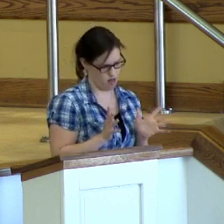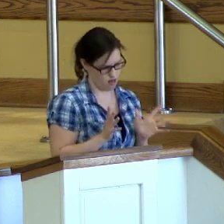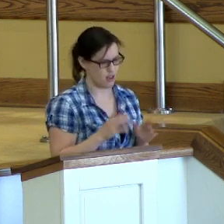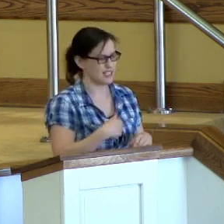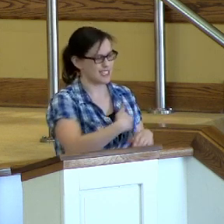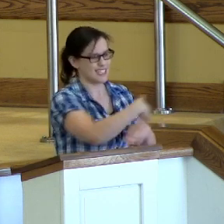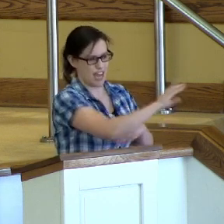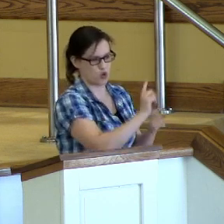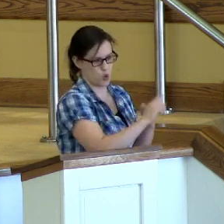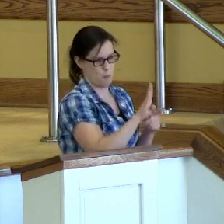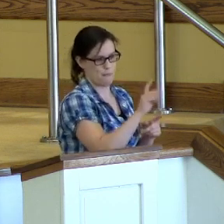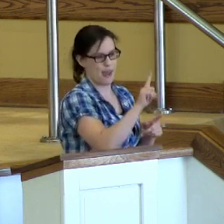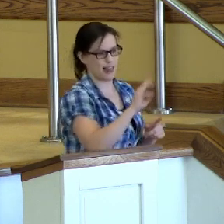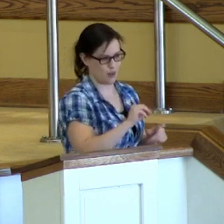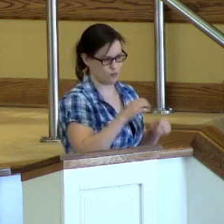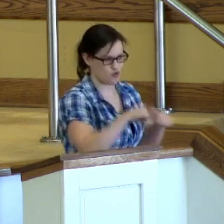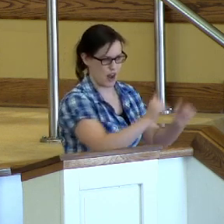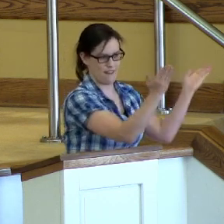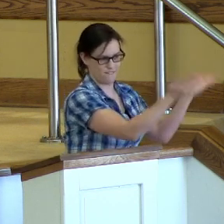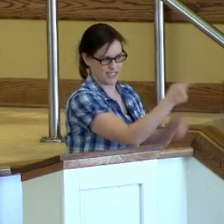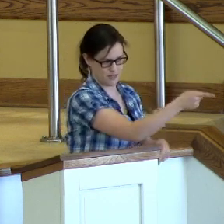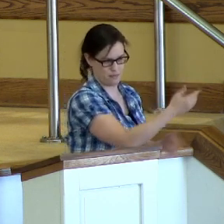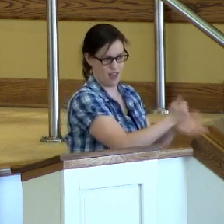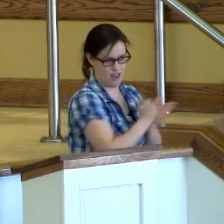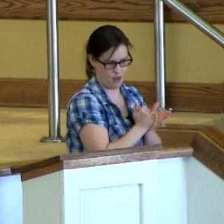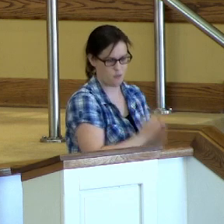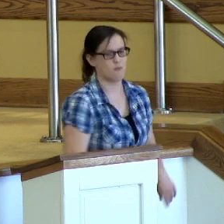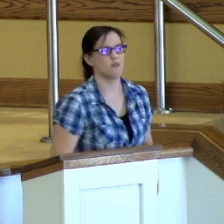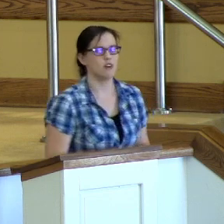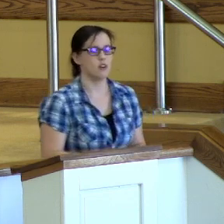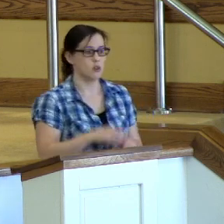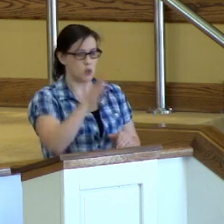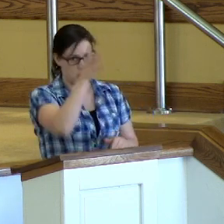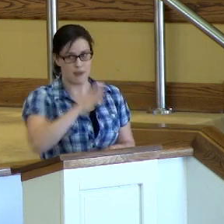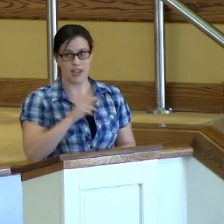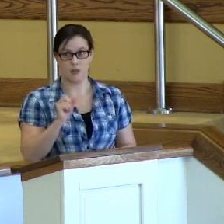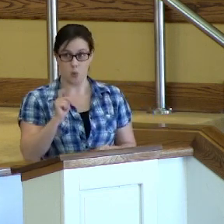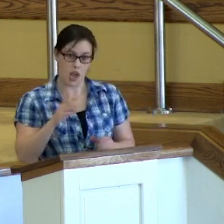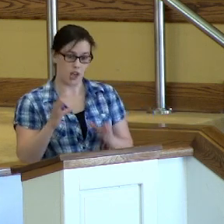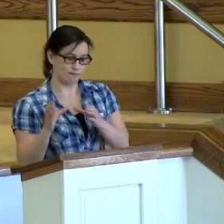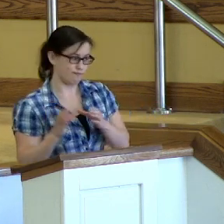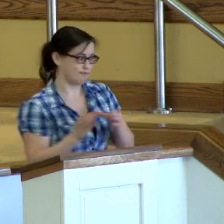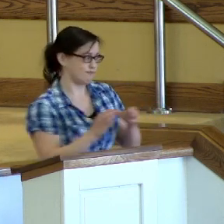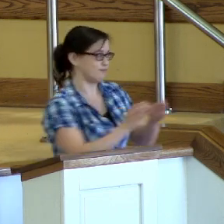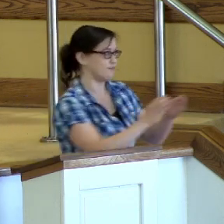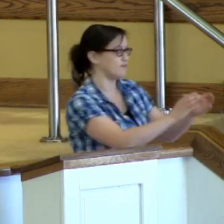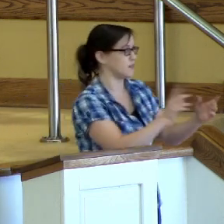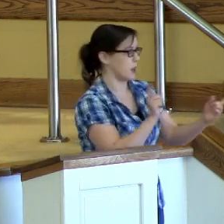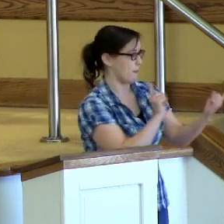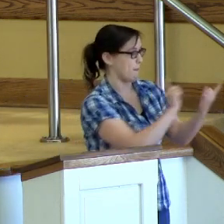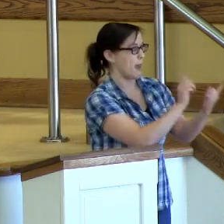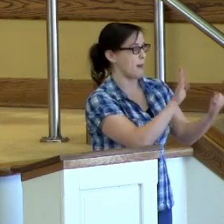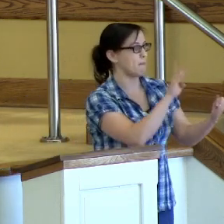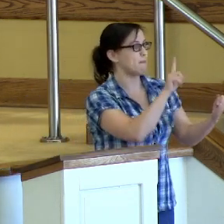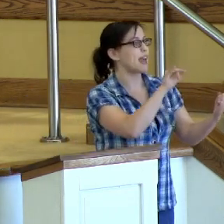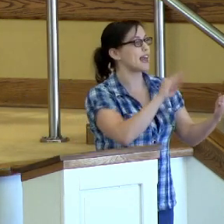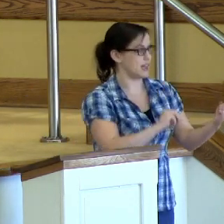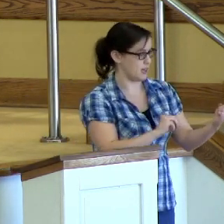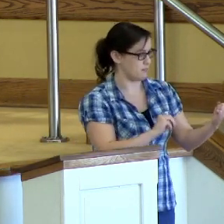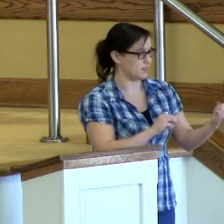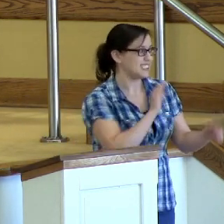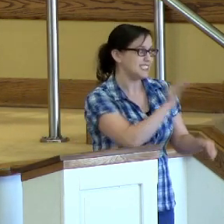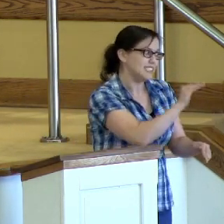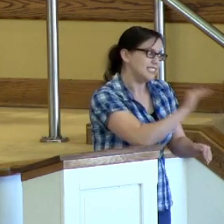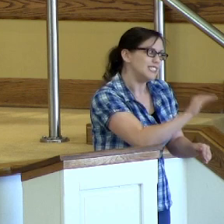Balaam, and they said unto Balak of Zippor, let nothing, I pray thee, hinder thee from coming unto me. So he's been a little bit more